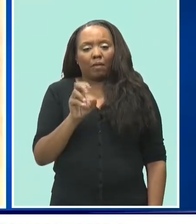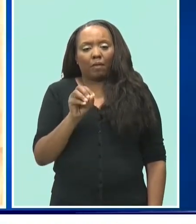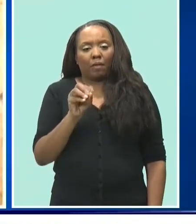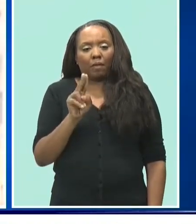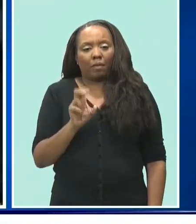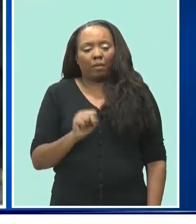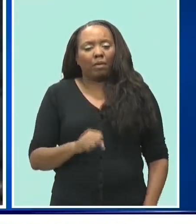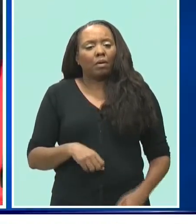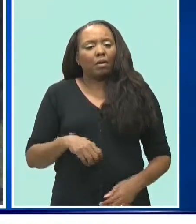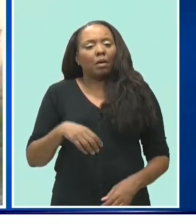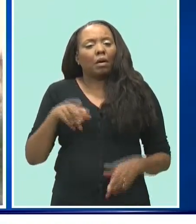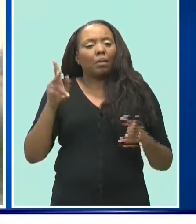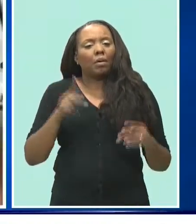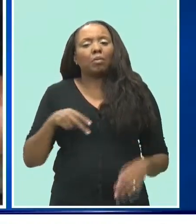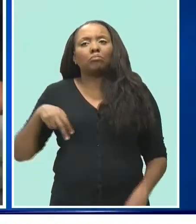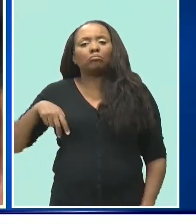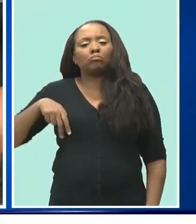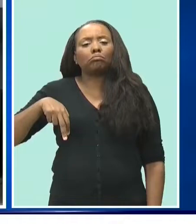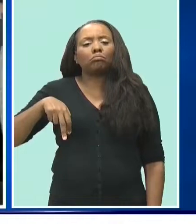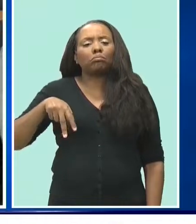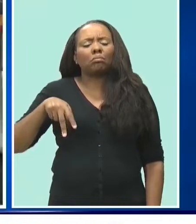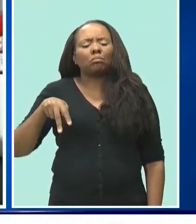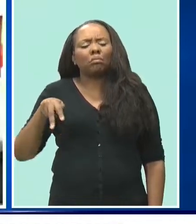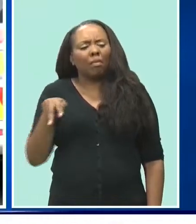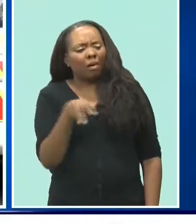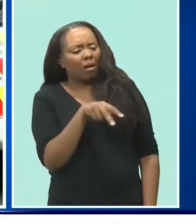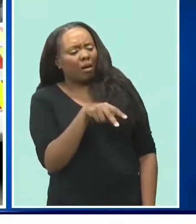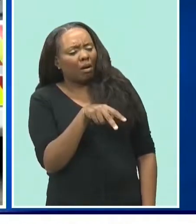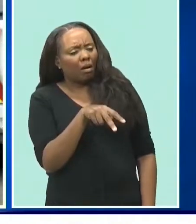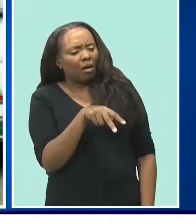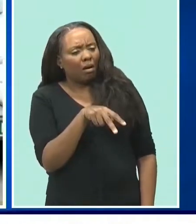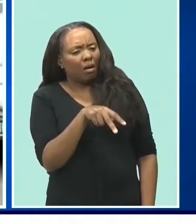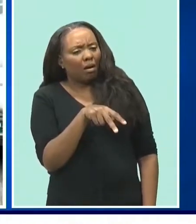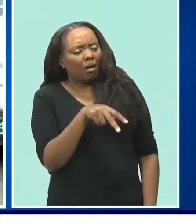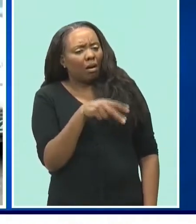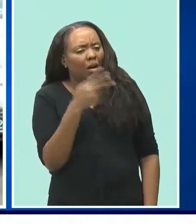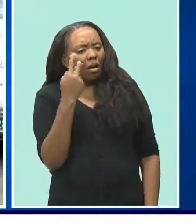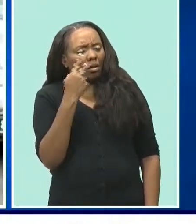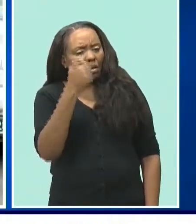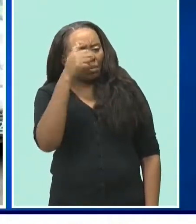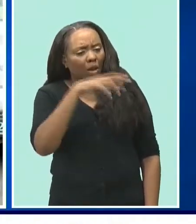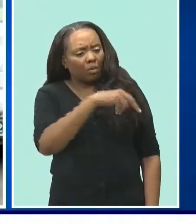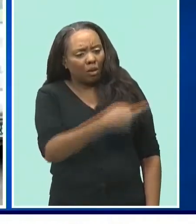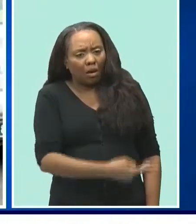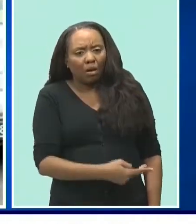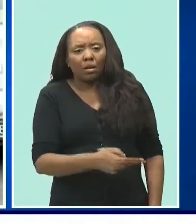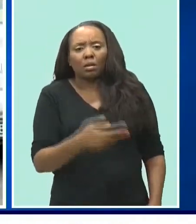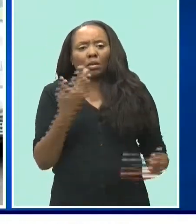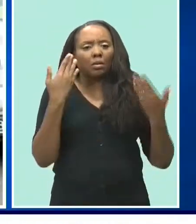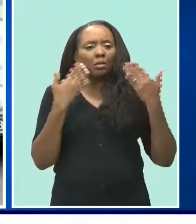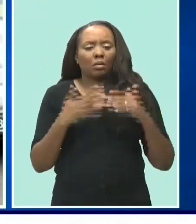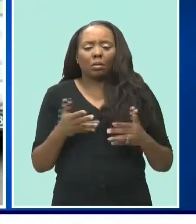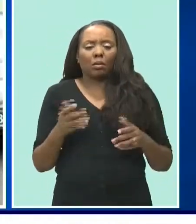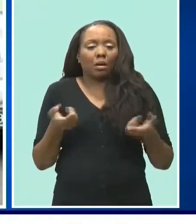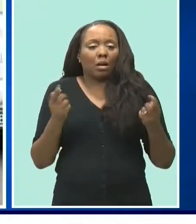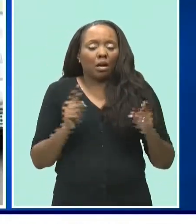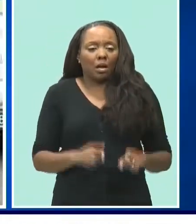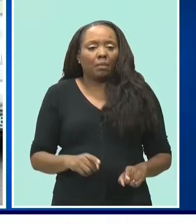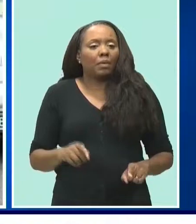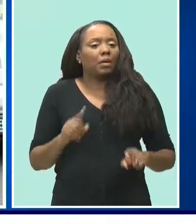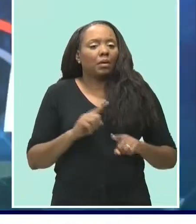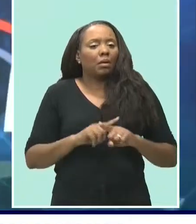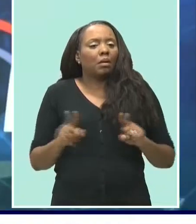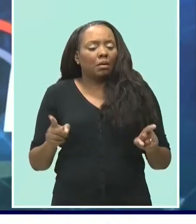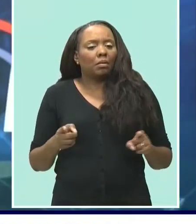a passerby around 10 this morning. The cause of death is still undetermined. However, police say foul play is not